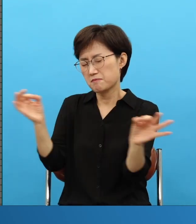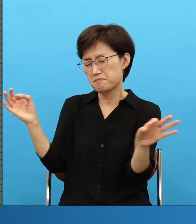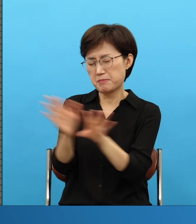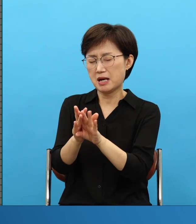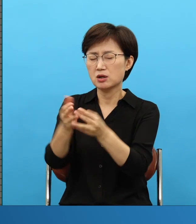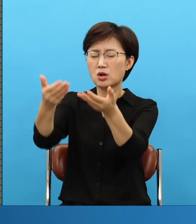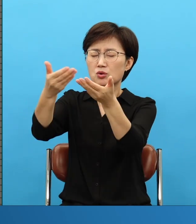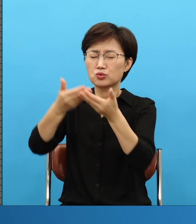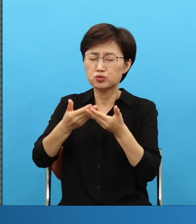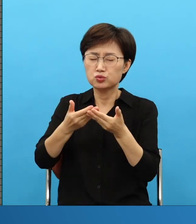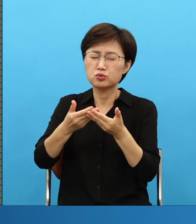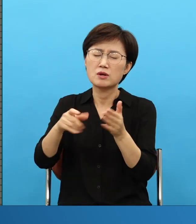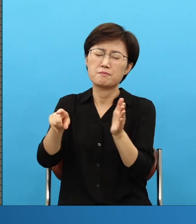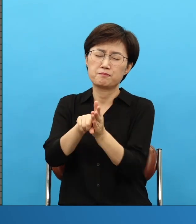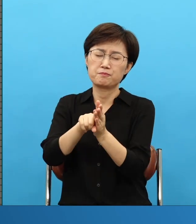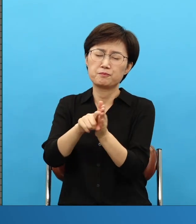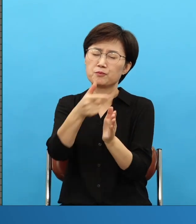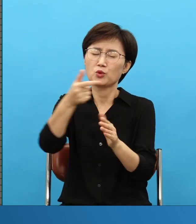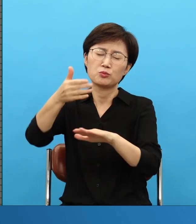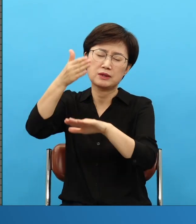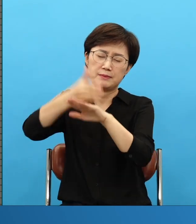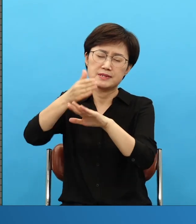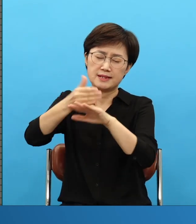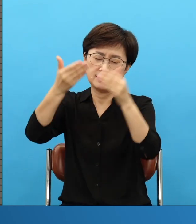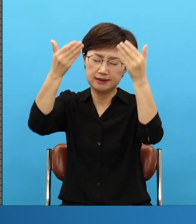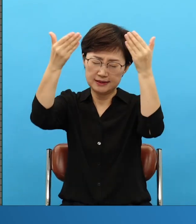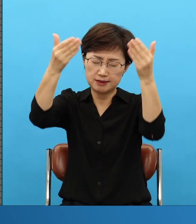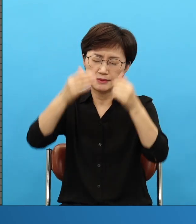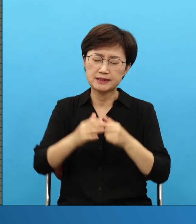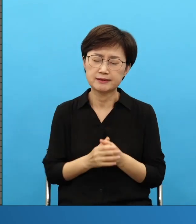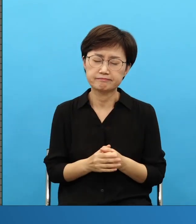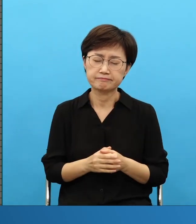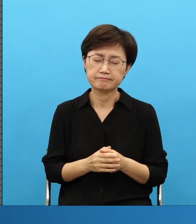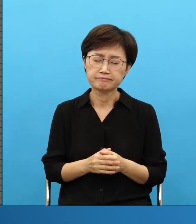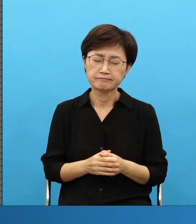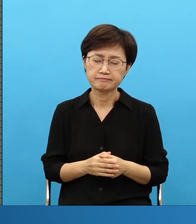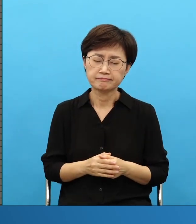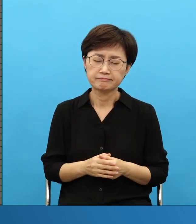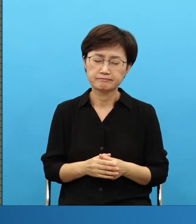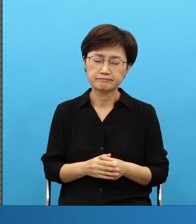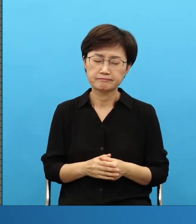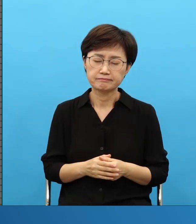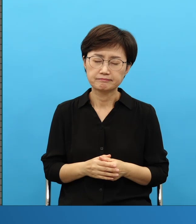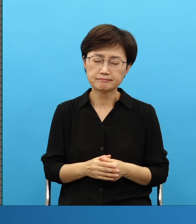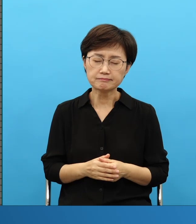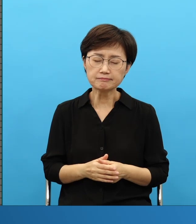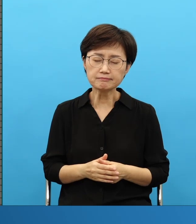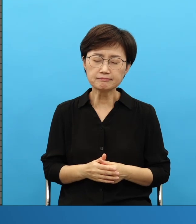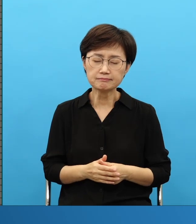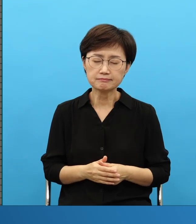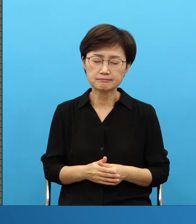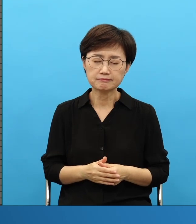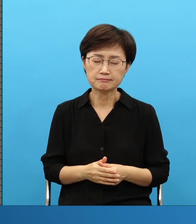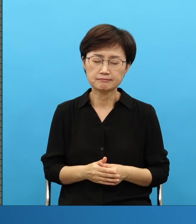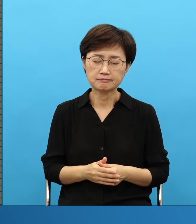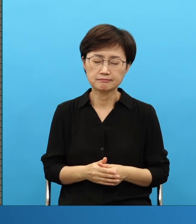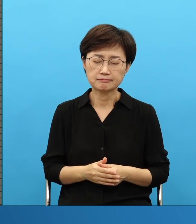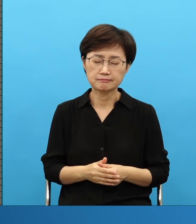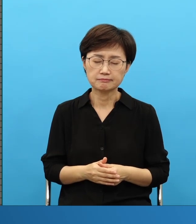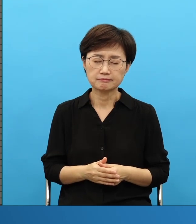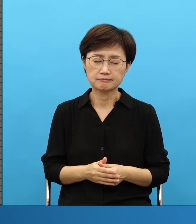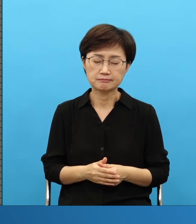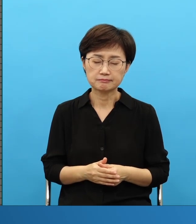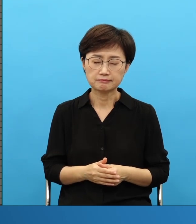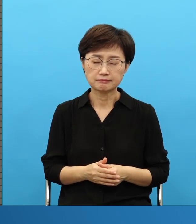Genesis 3:15 has destroyed the head of the serpent, and believe that all sins, curses, disasters, and the authority of hell have completely been felled through the covenant of the blood of the Passover